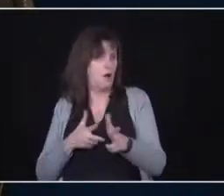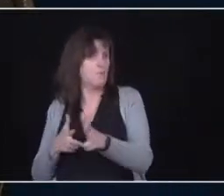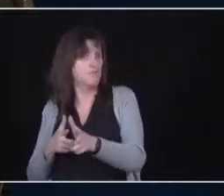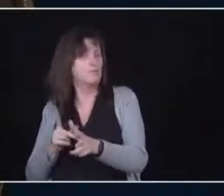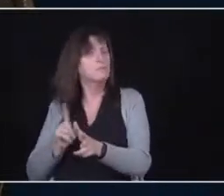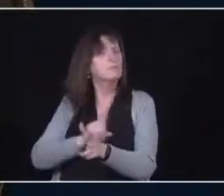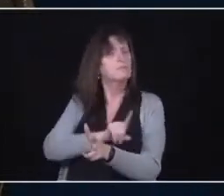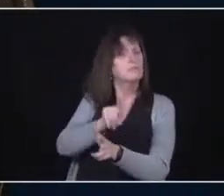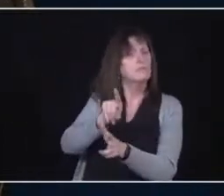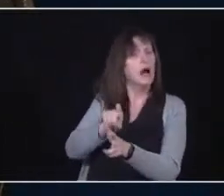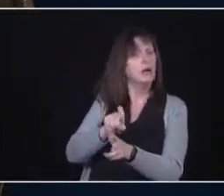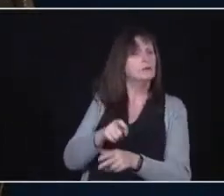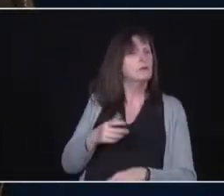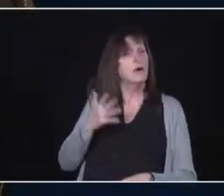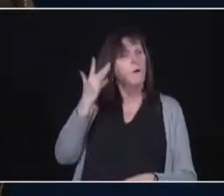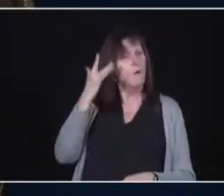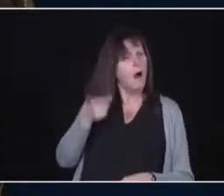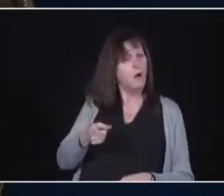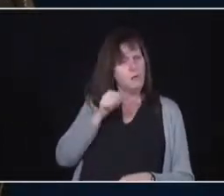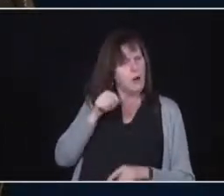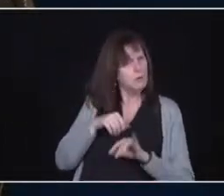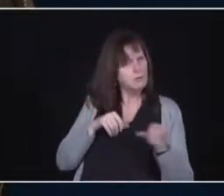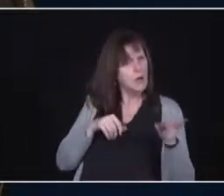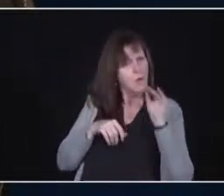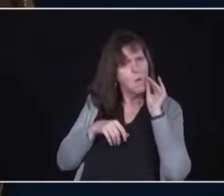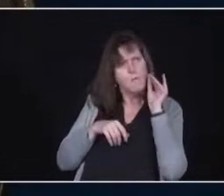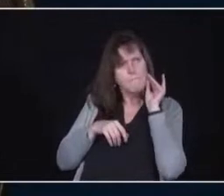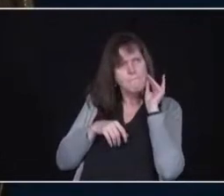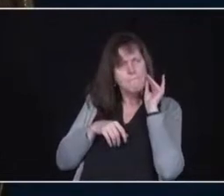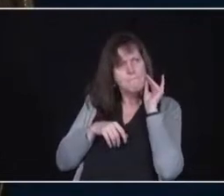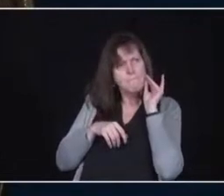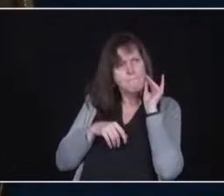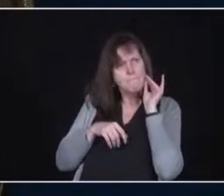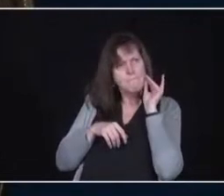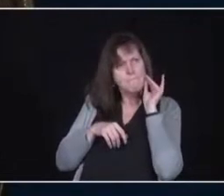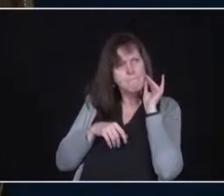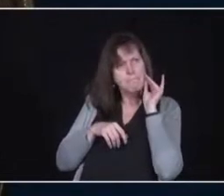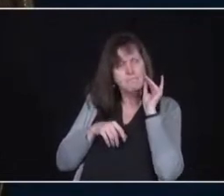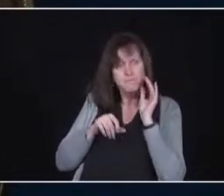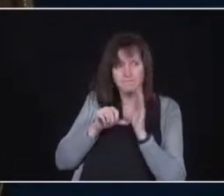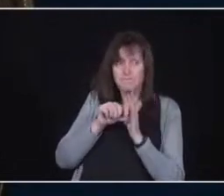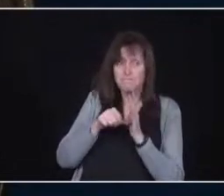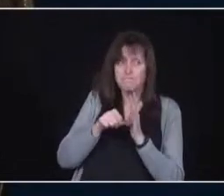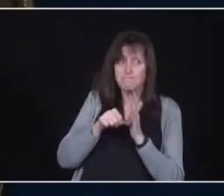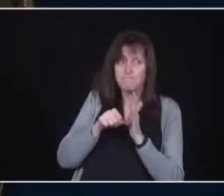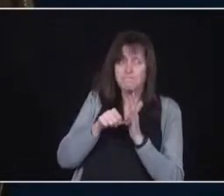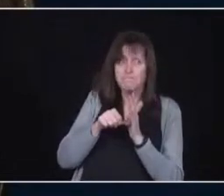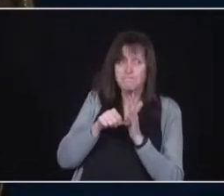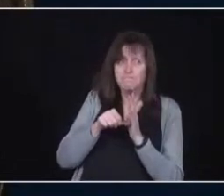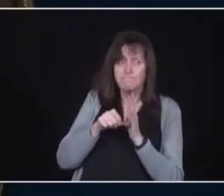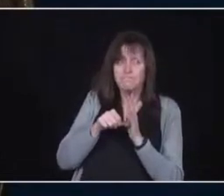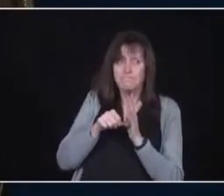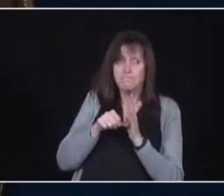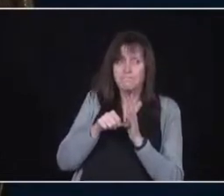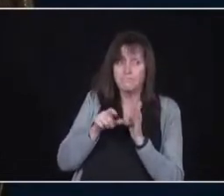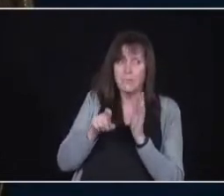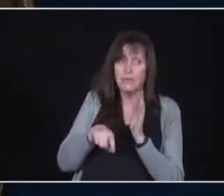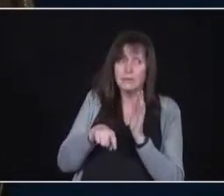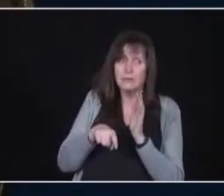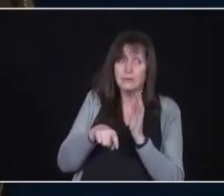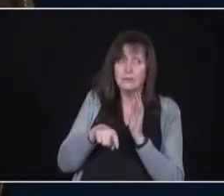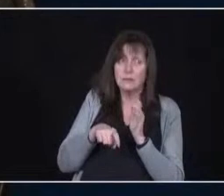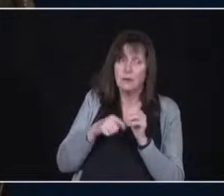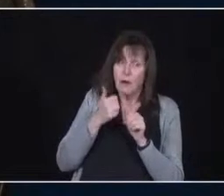reason for leaving their residence. I cannot stress this enough. it is imperative that everyone limit their